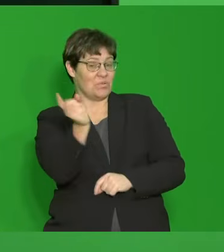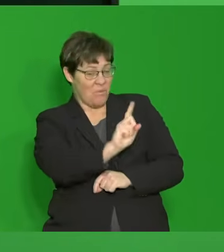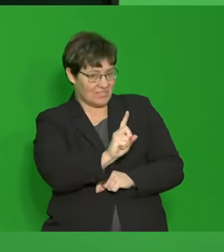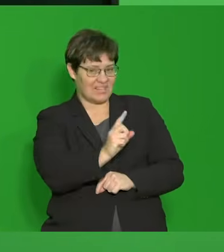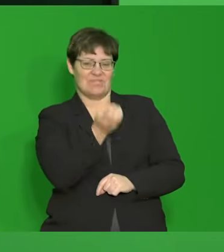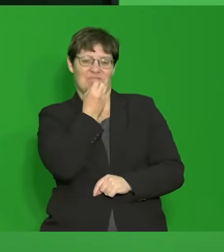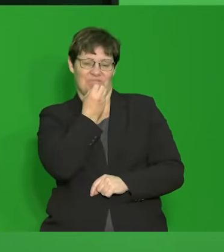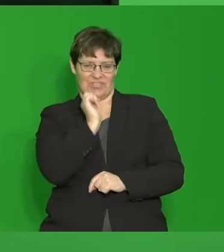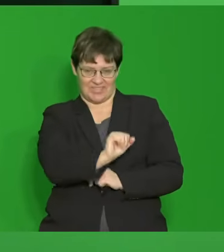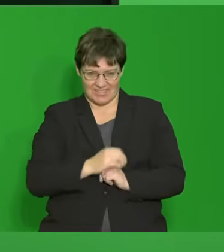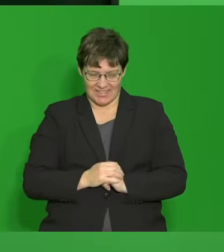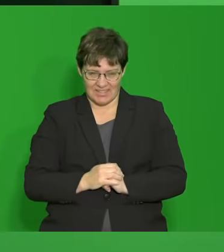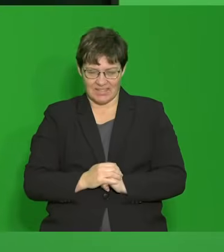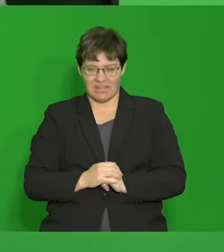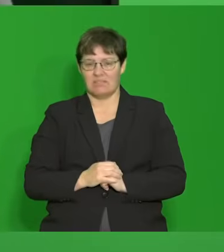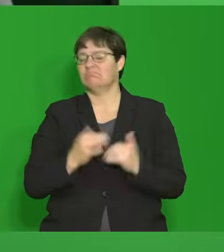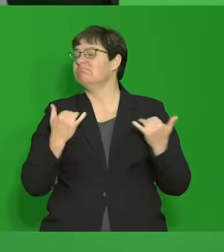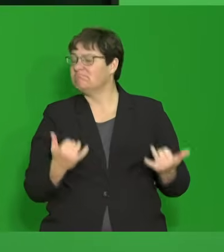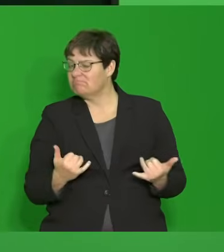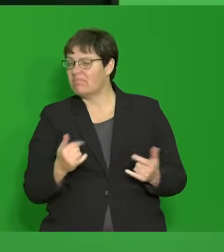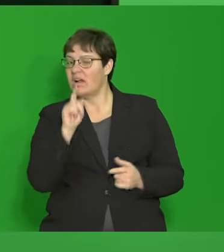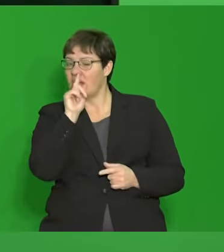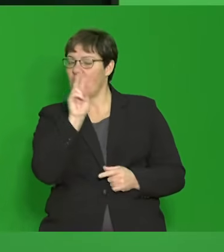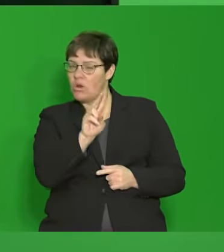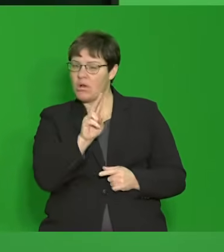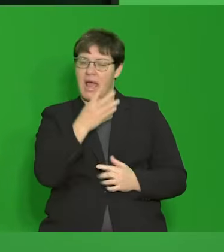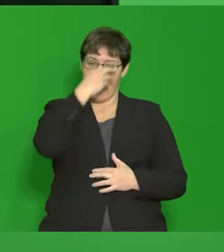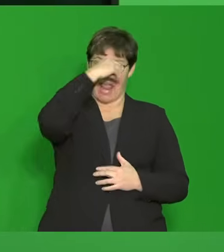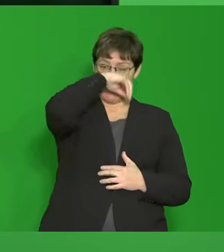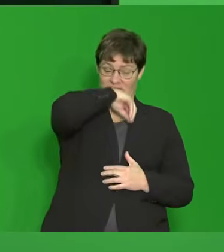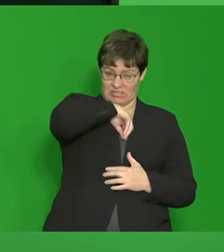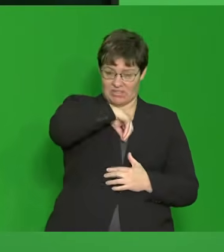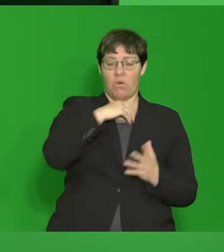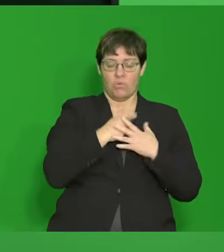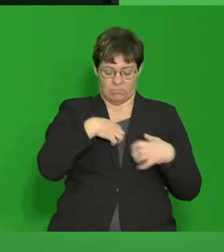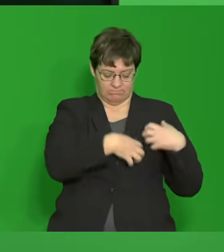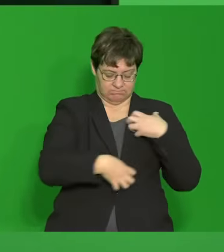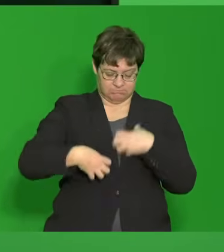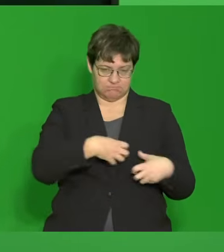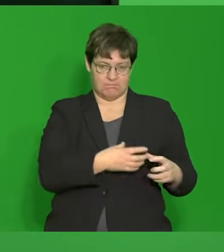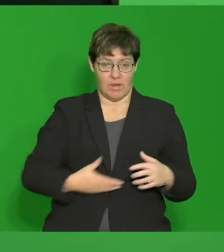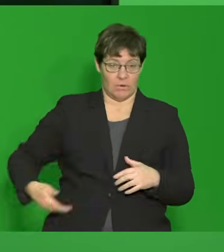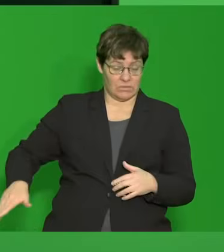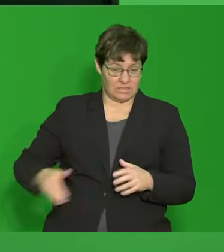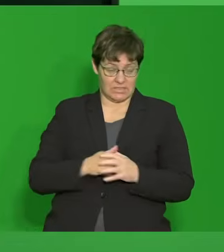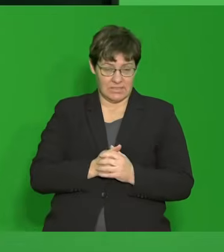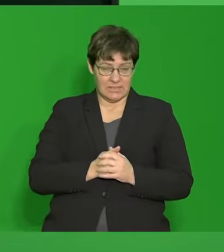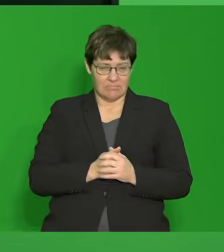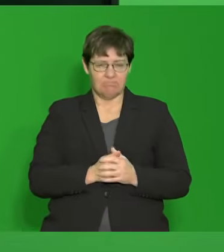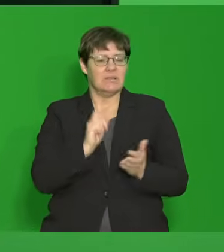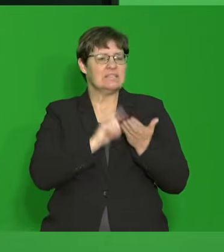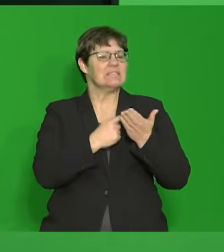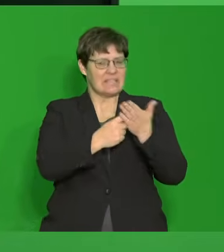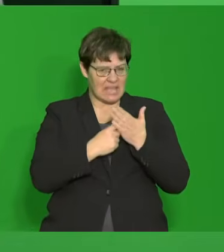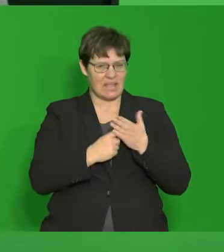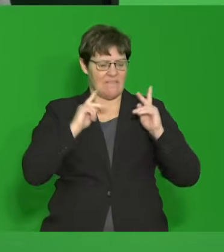that process we're looking specifically at the process of ingestion and digestion. We've discussed already the